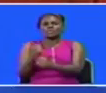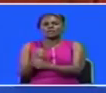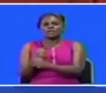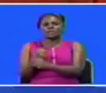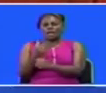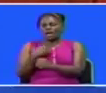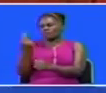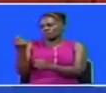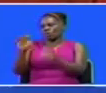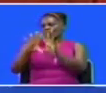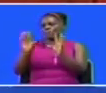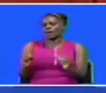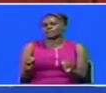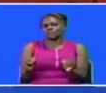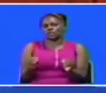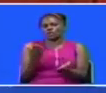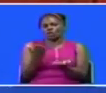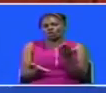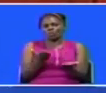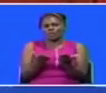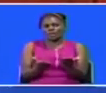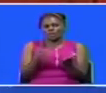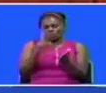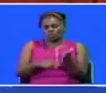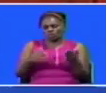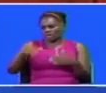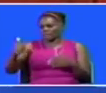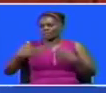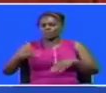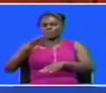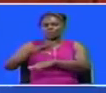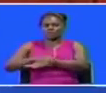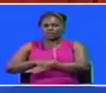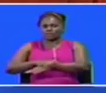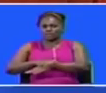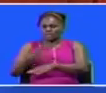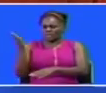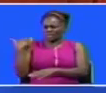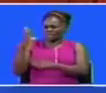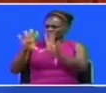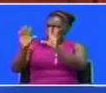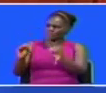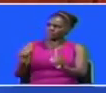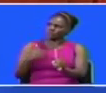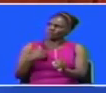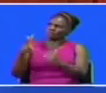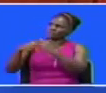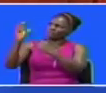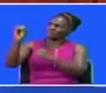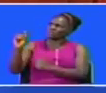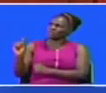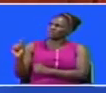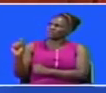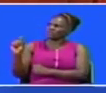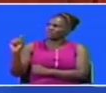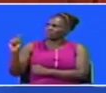small budget which cannot even compare to what other people get. The most, like the last one we had, was about 70 million.